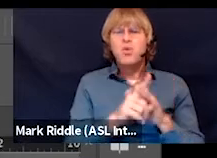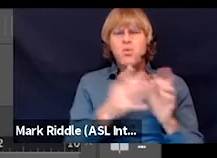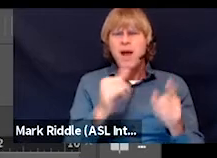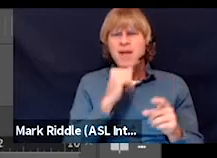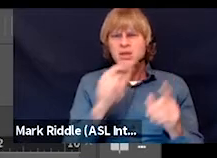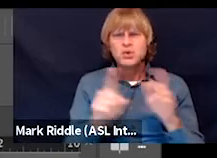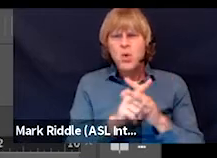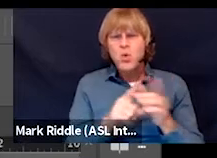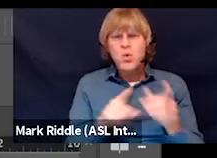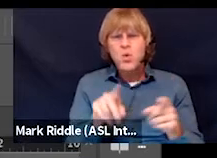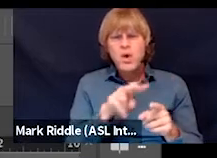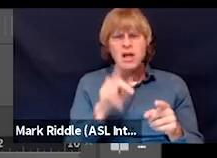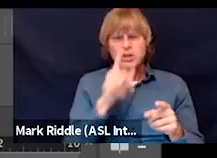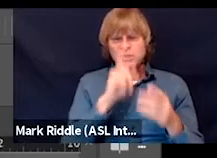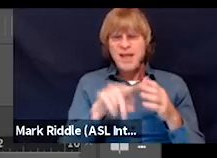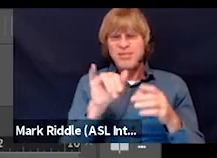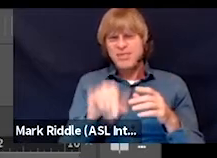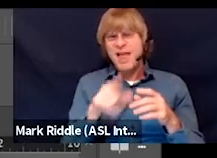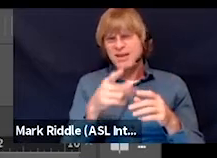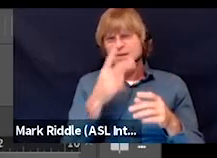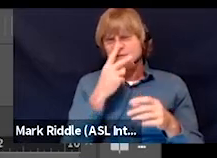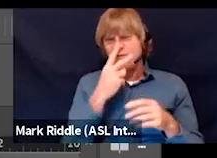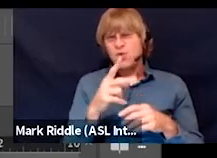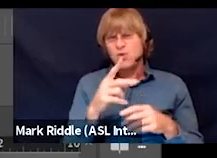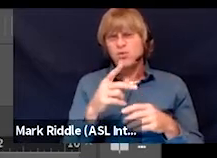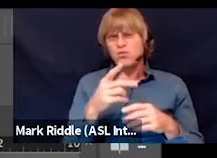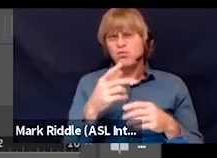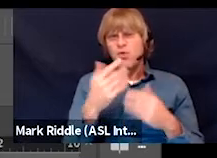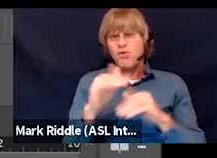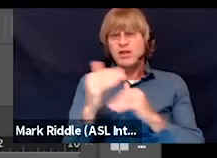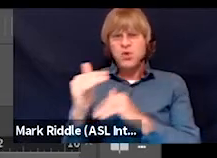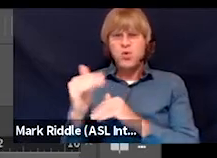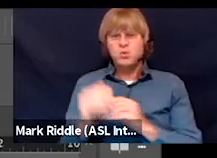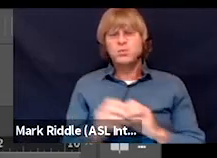not showing? Check that view threshold.